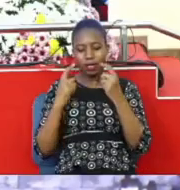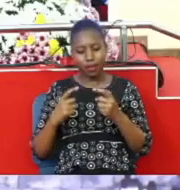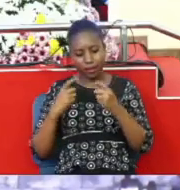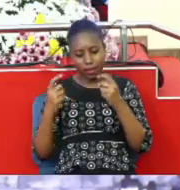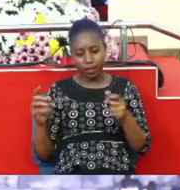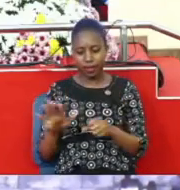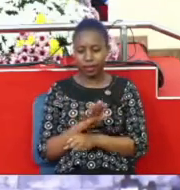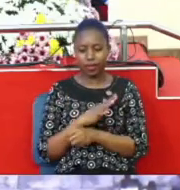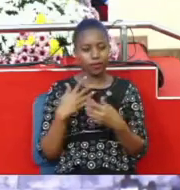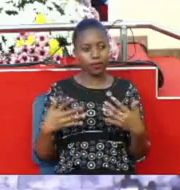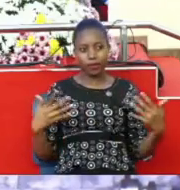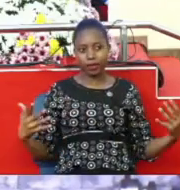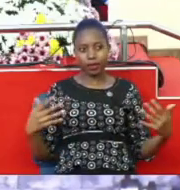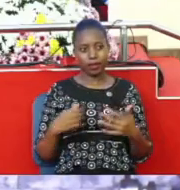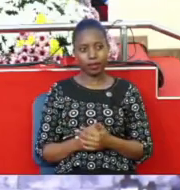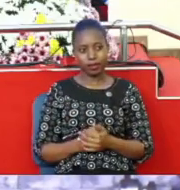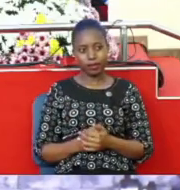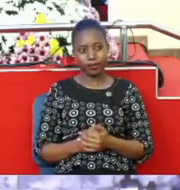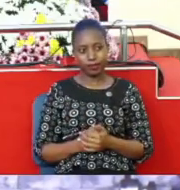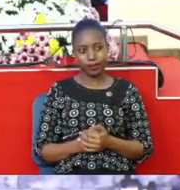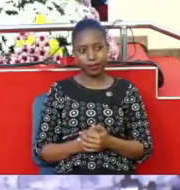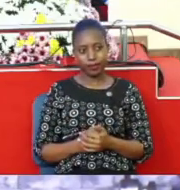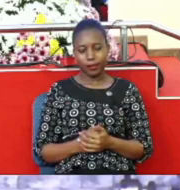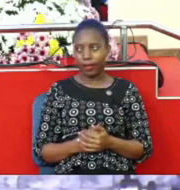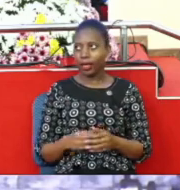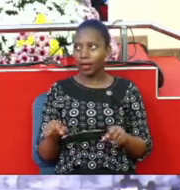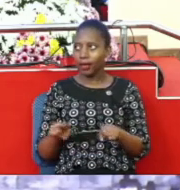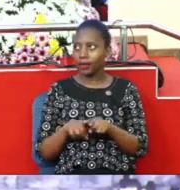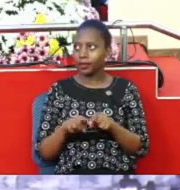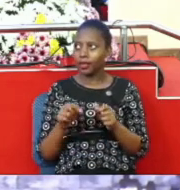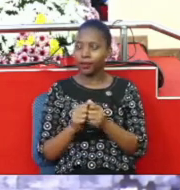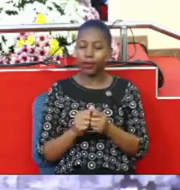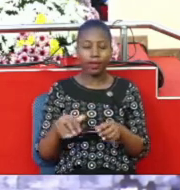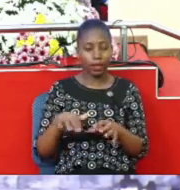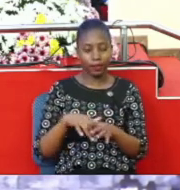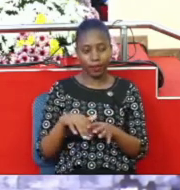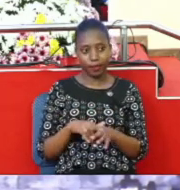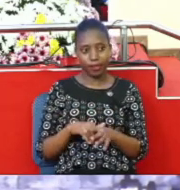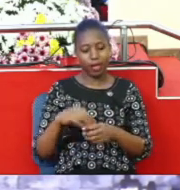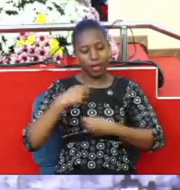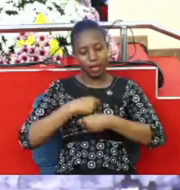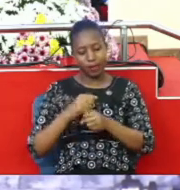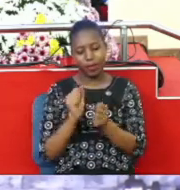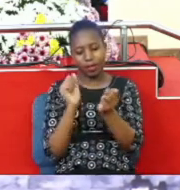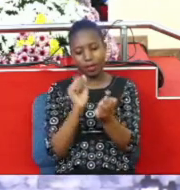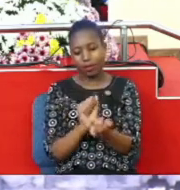which was in his members. It made him wretched crying out